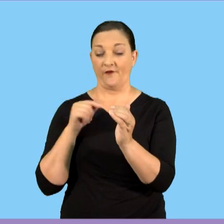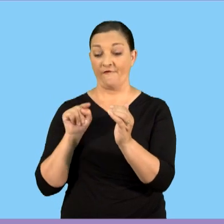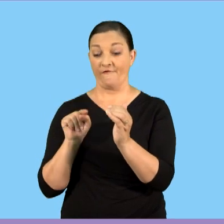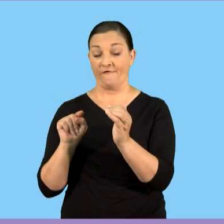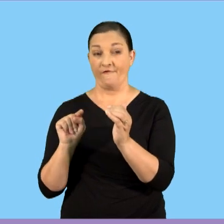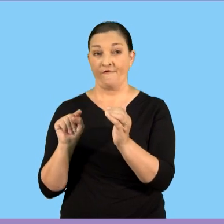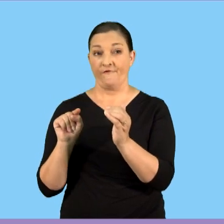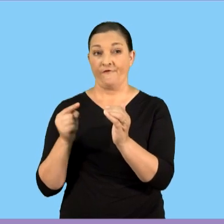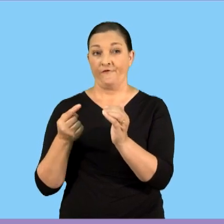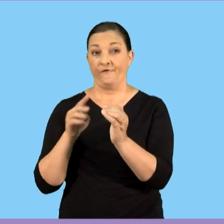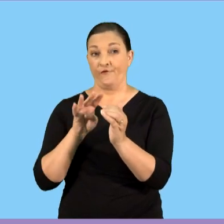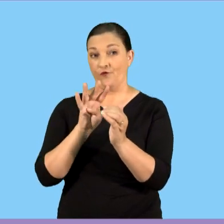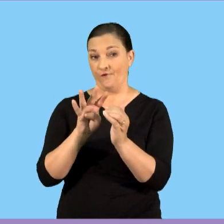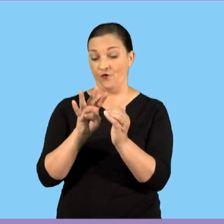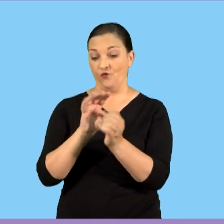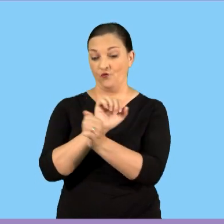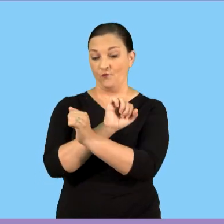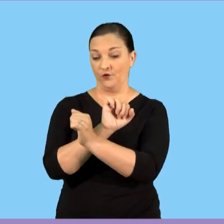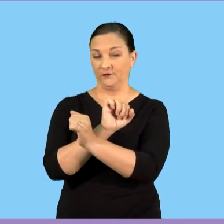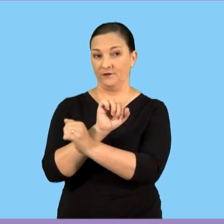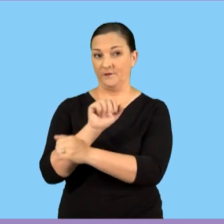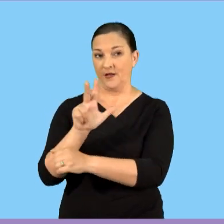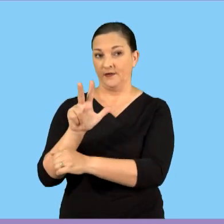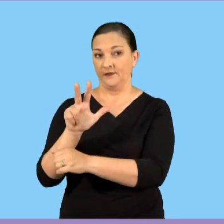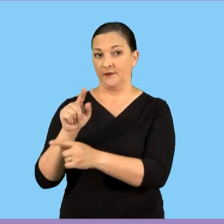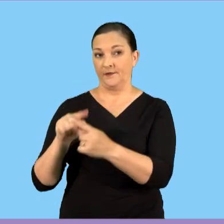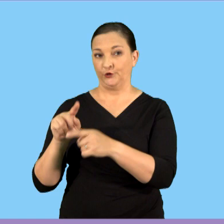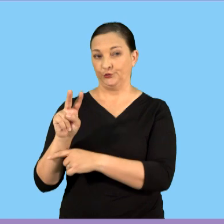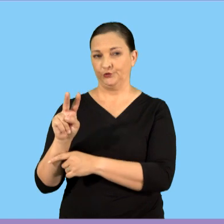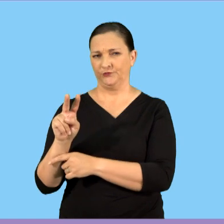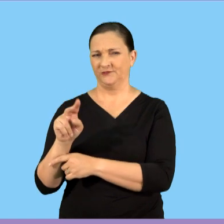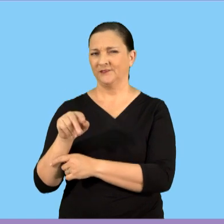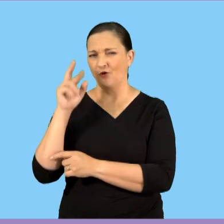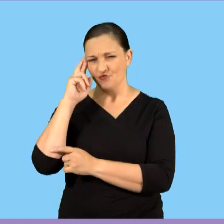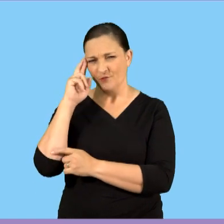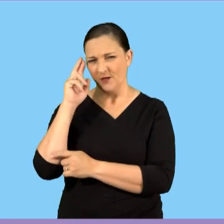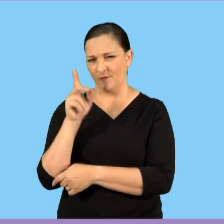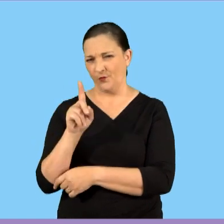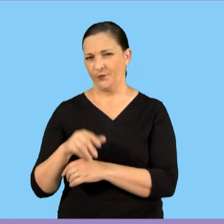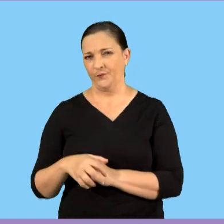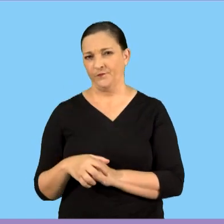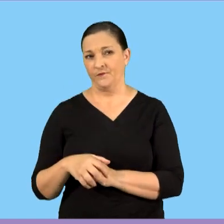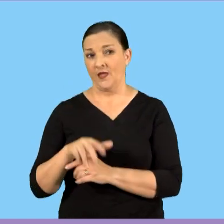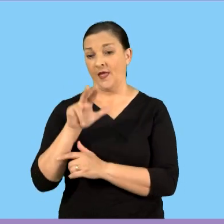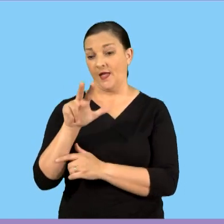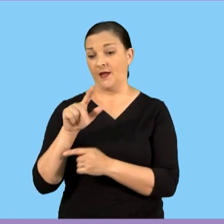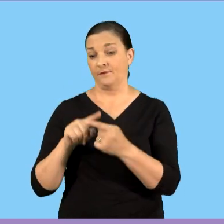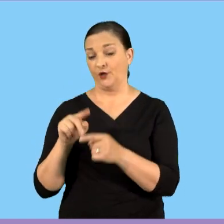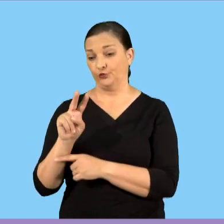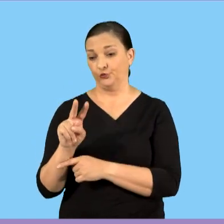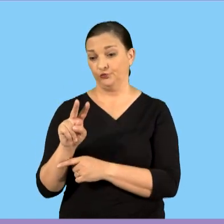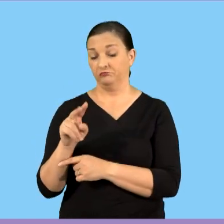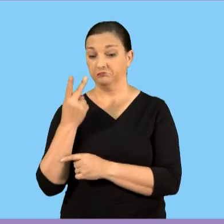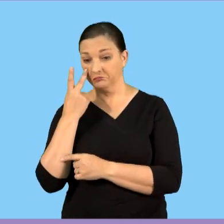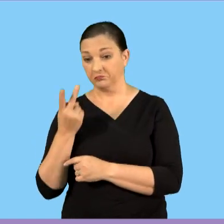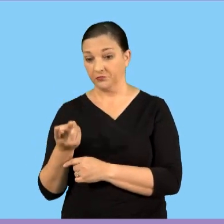or subtraction, I'm going to work with that 4 multiplied by 8 plus 2. Now remember, you can either work out